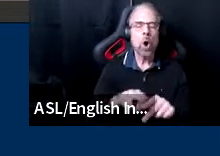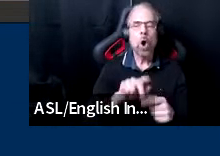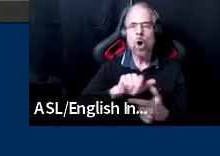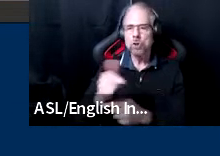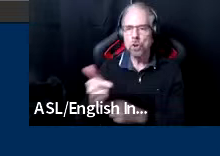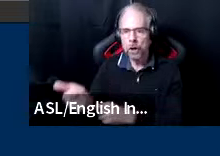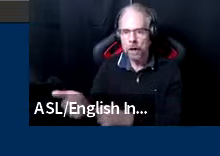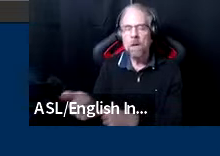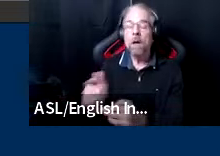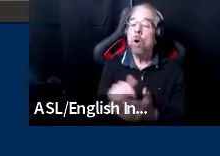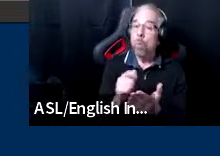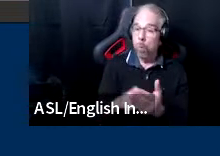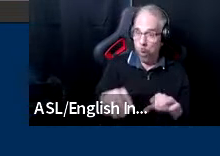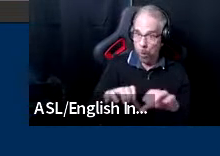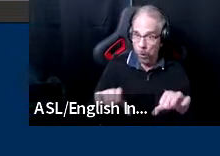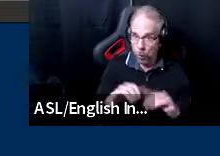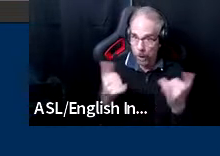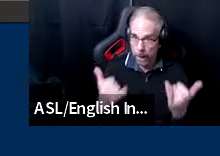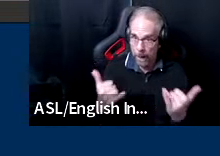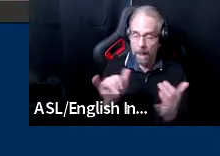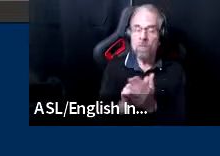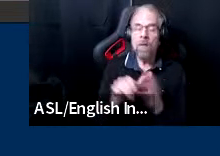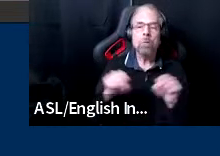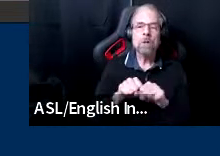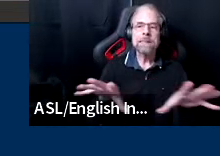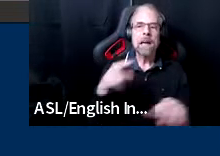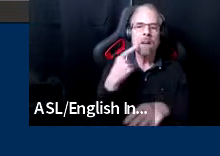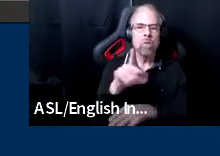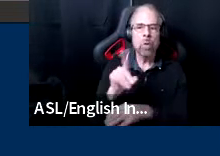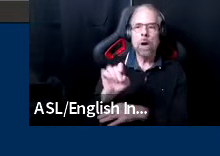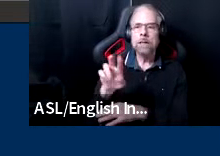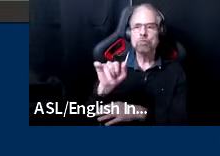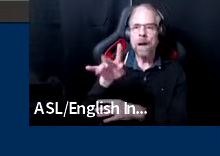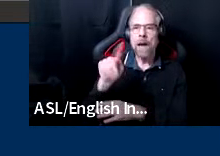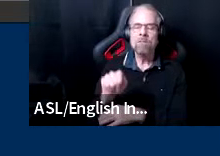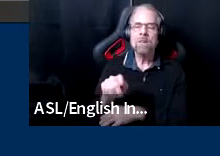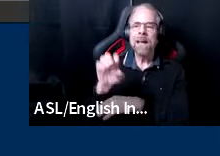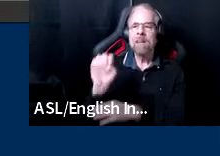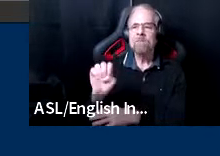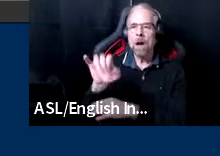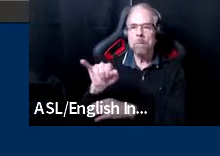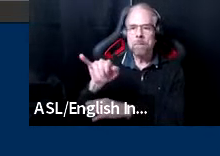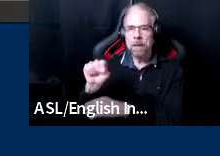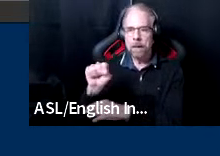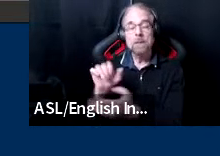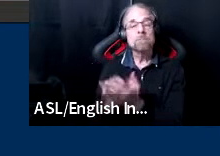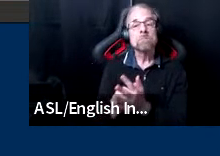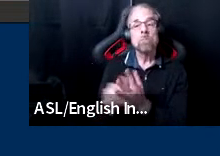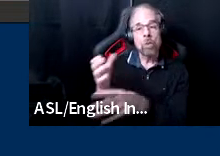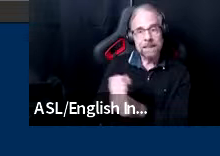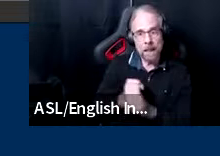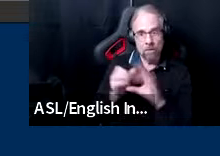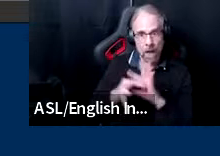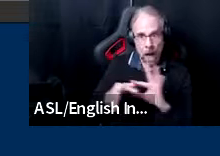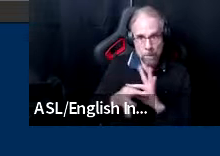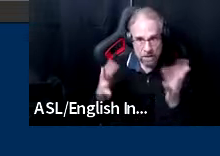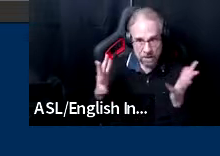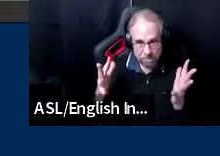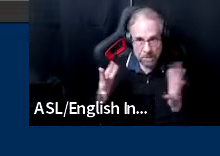Just like what we're doing right now, that went out for a draft environmental impact statement. Comments were received.